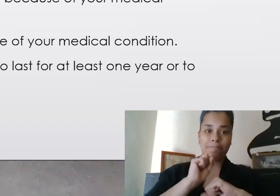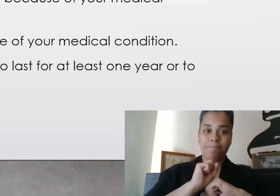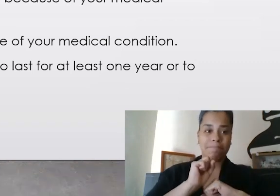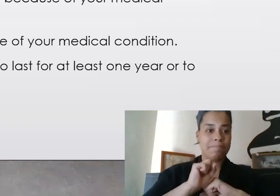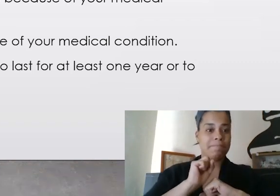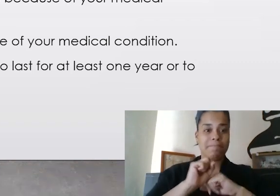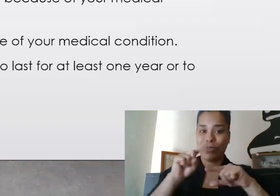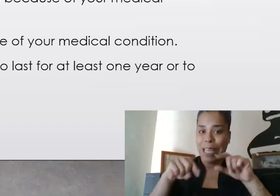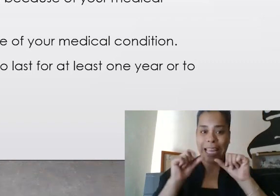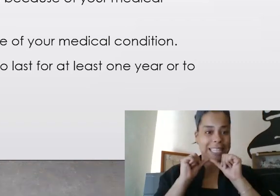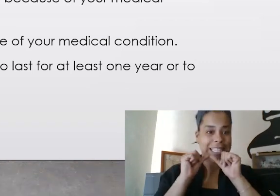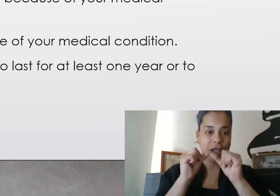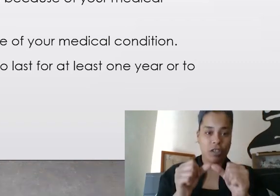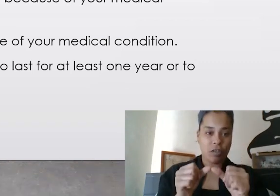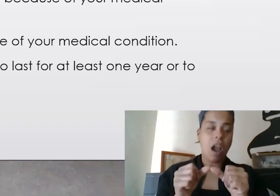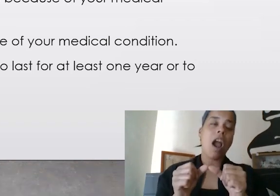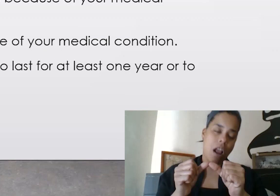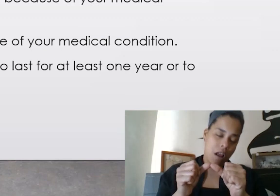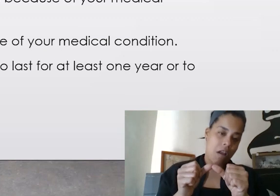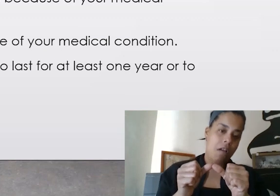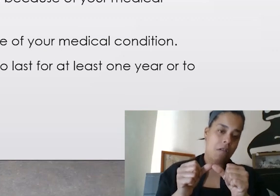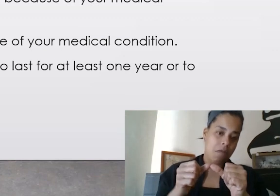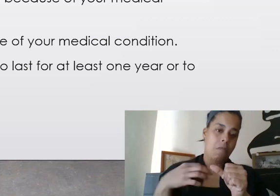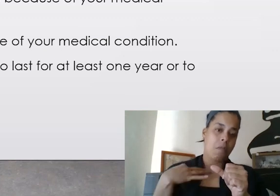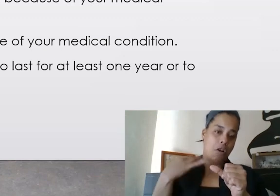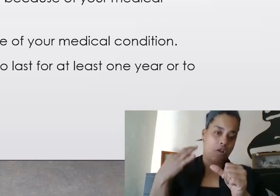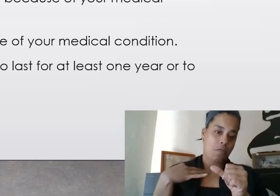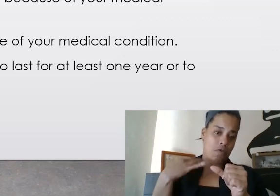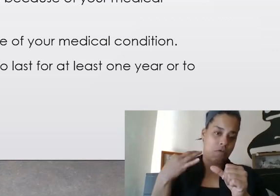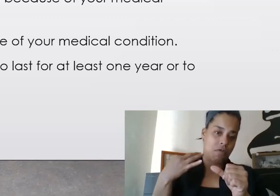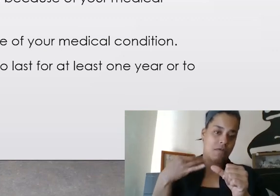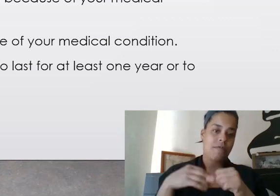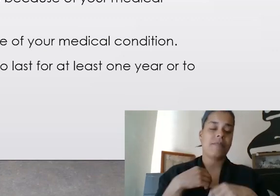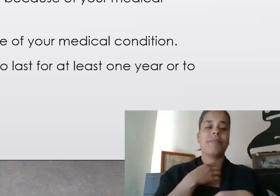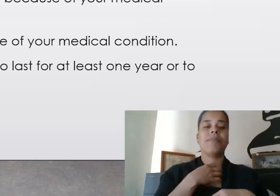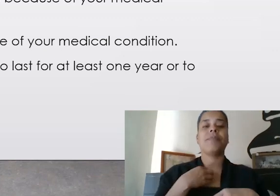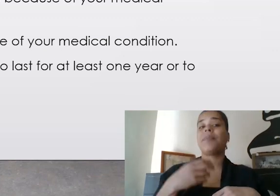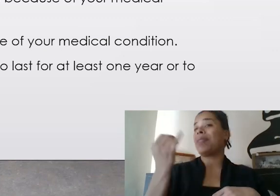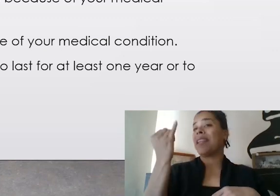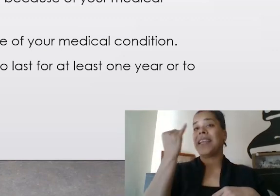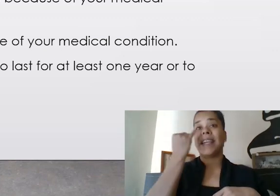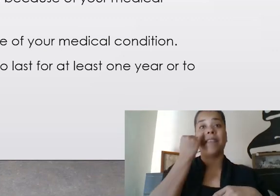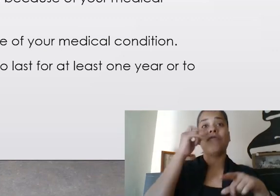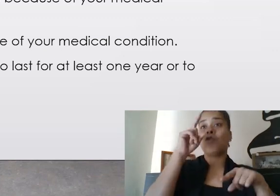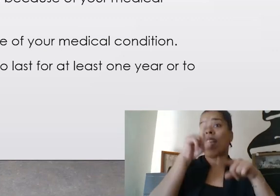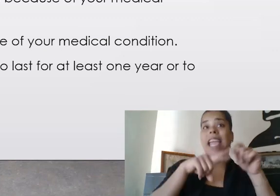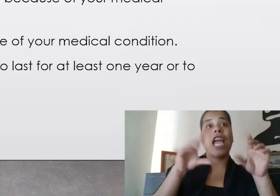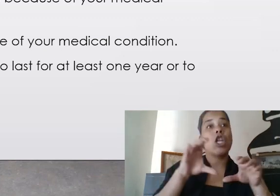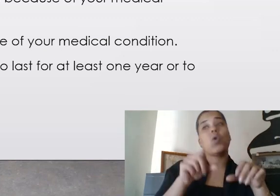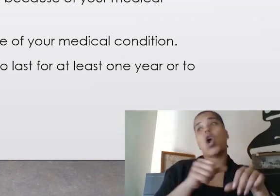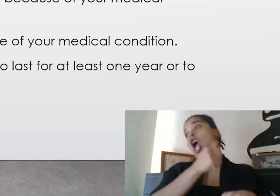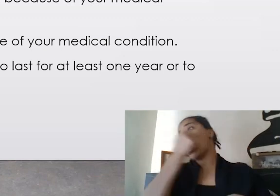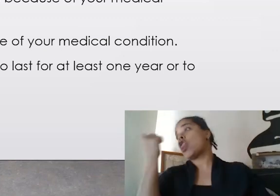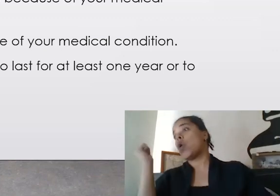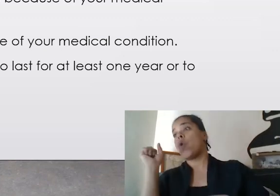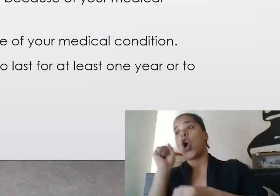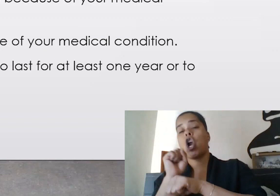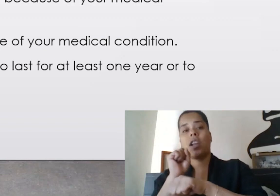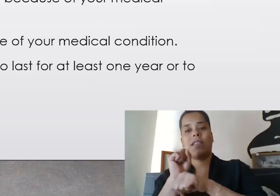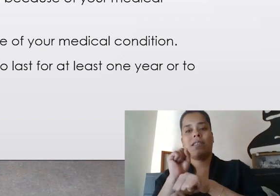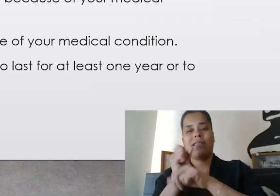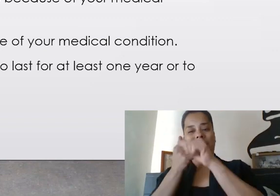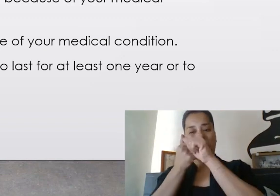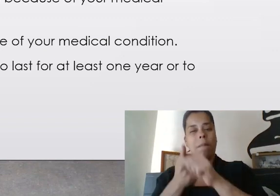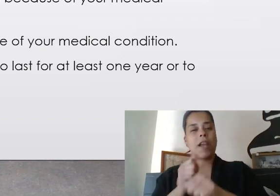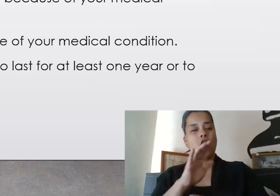if you cannot do any other work based on your education, because they look at how long you've worked, they looked at